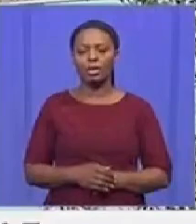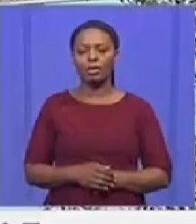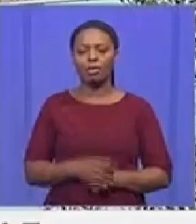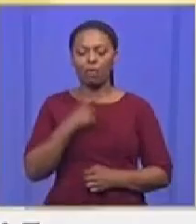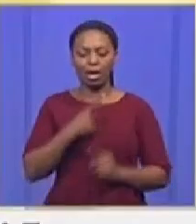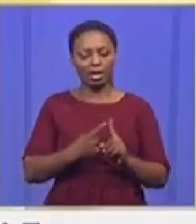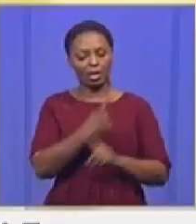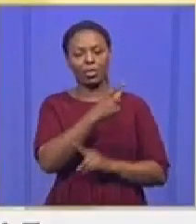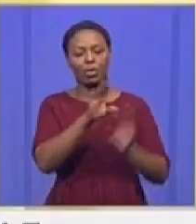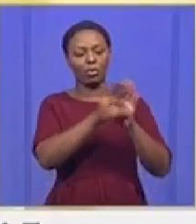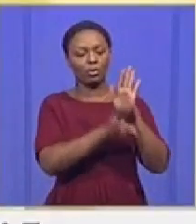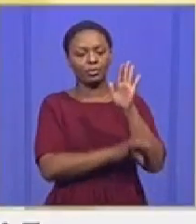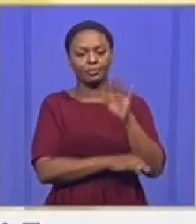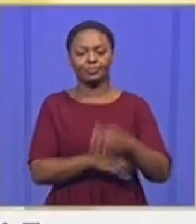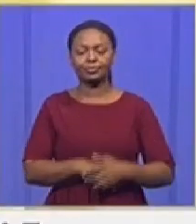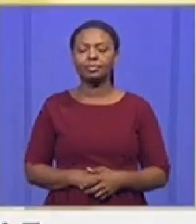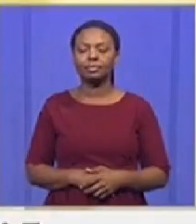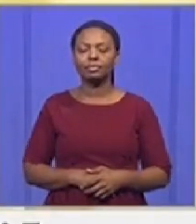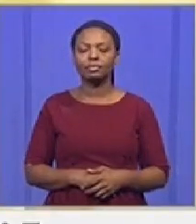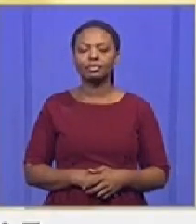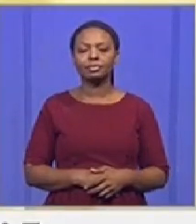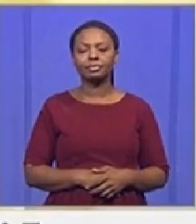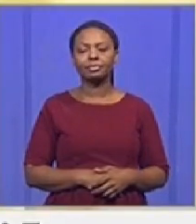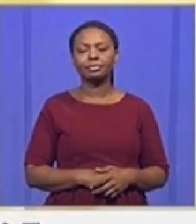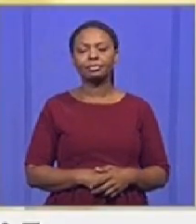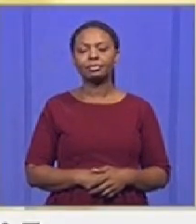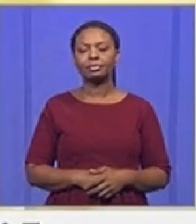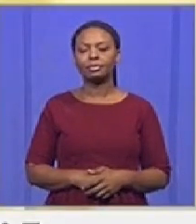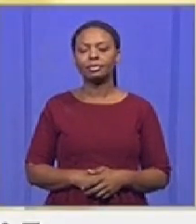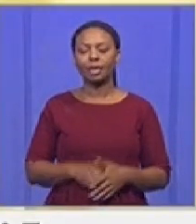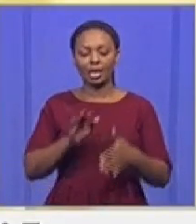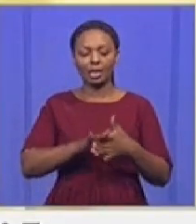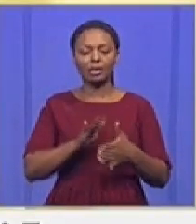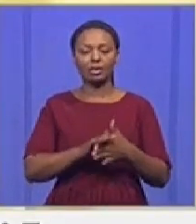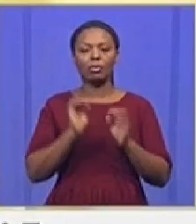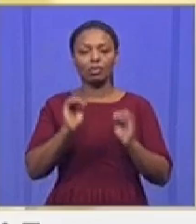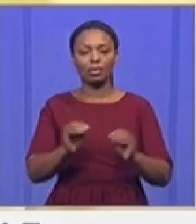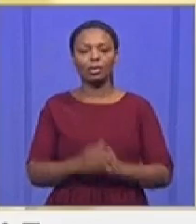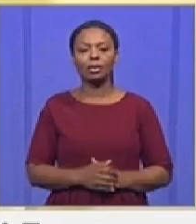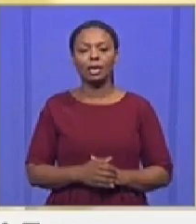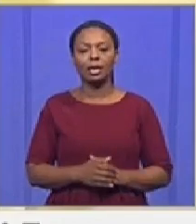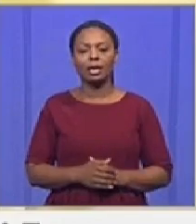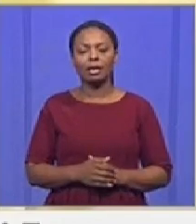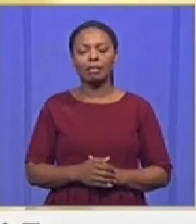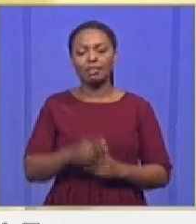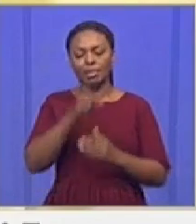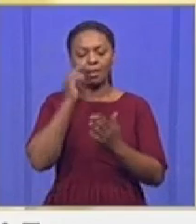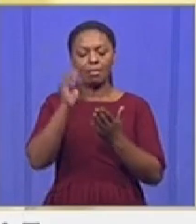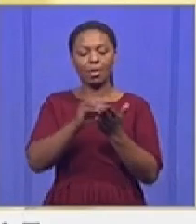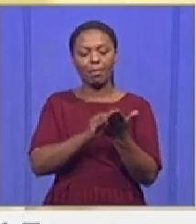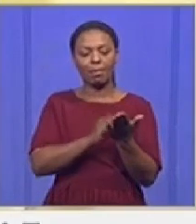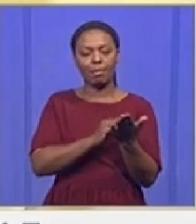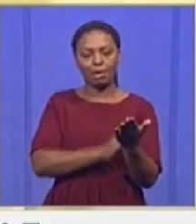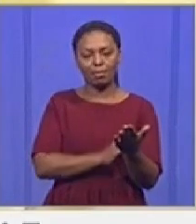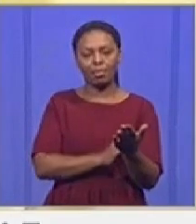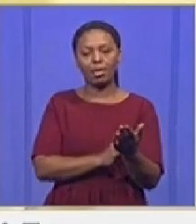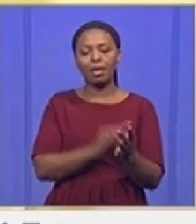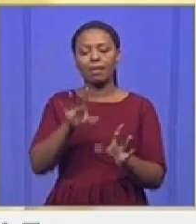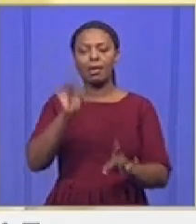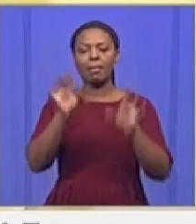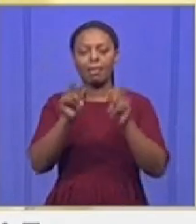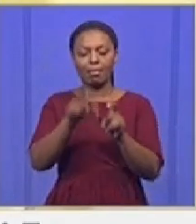molaotheong. Unfortunately, the resumes of the candidates were only handed to the president in